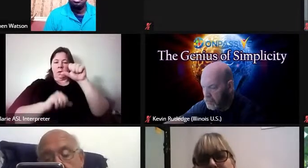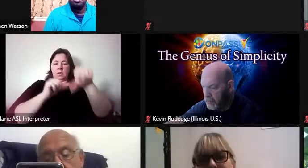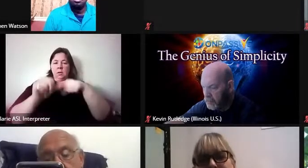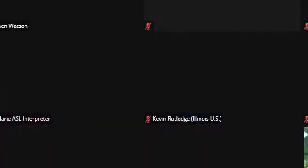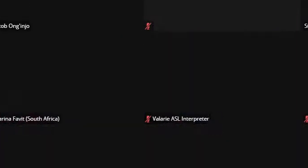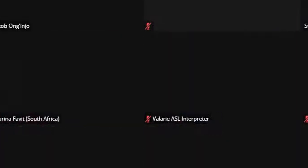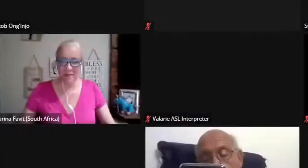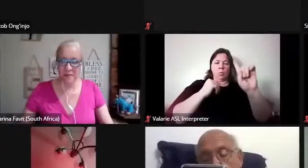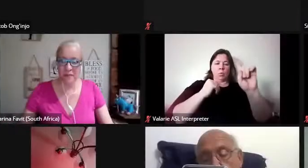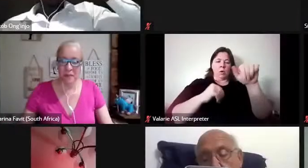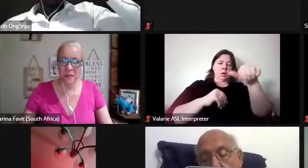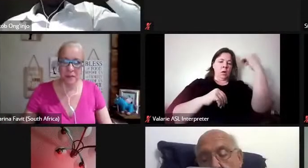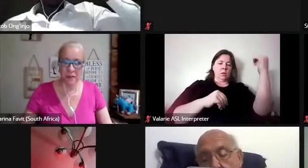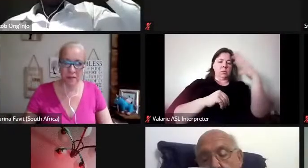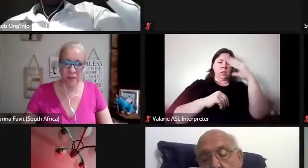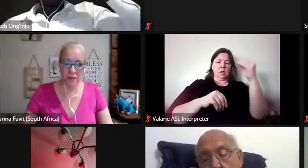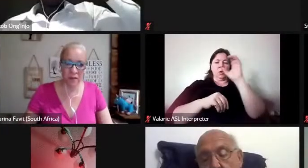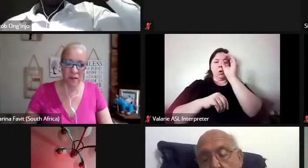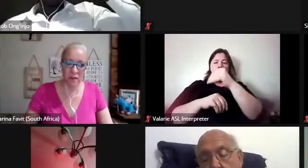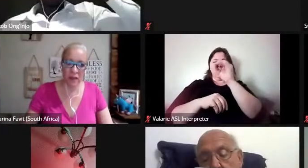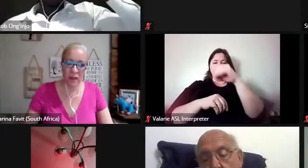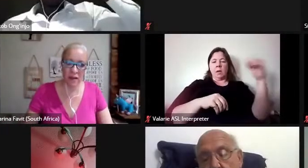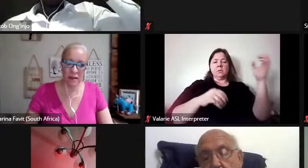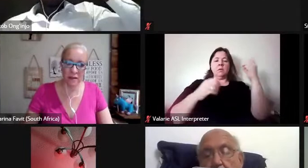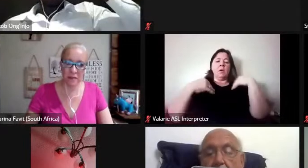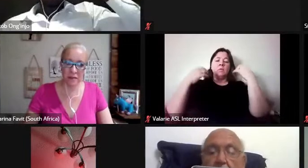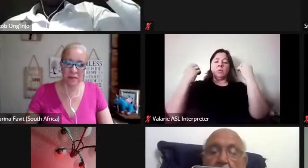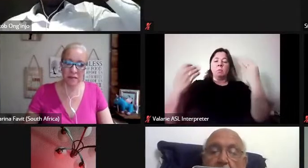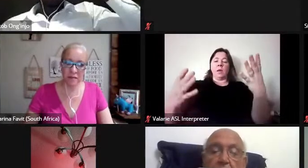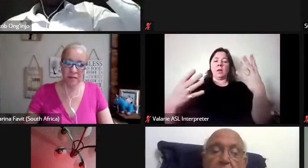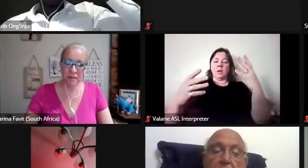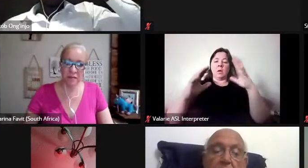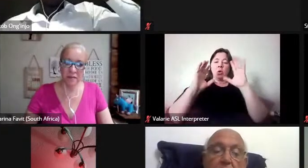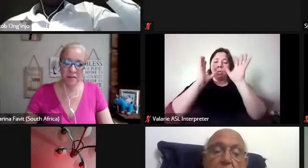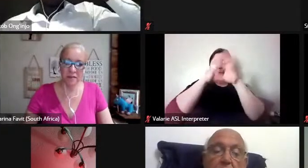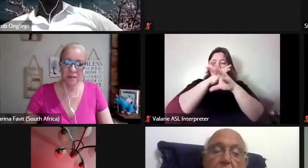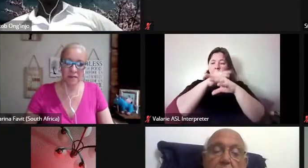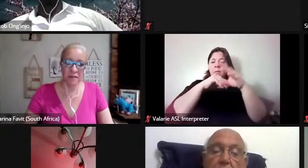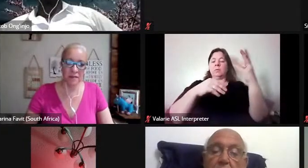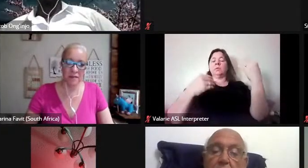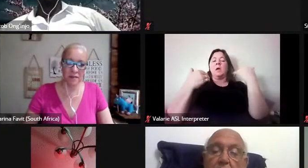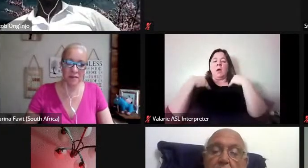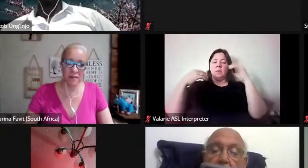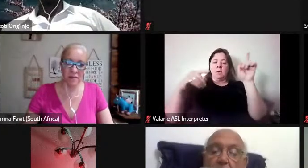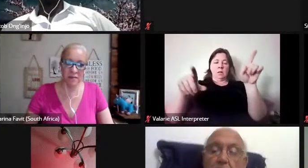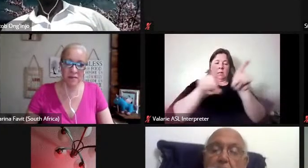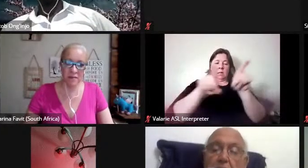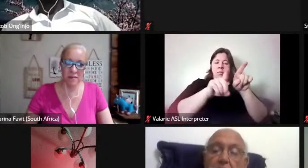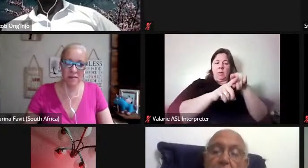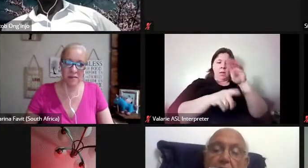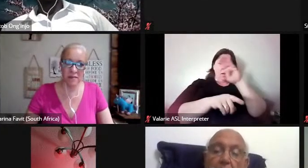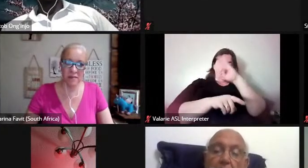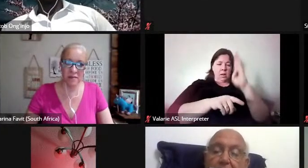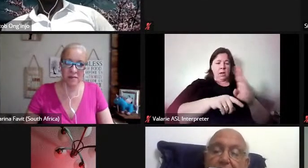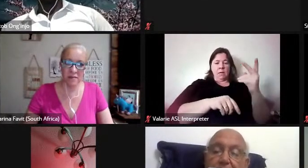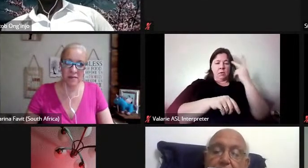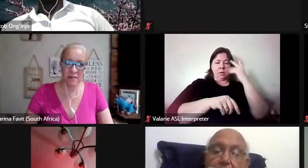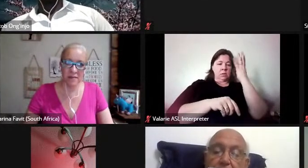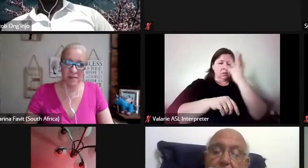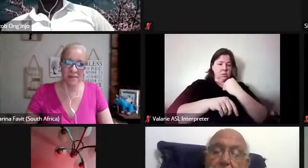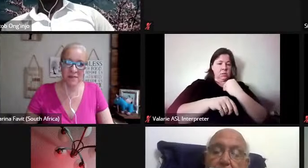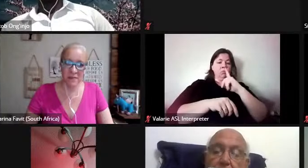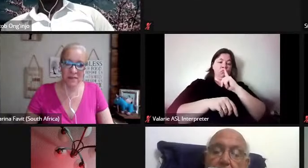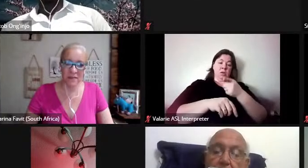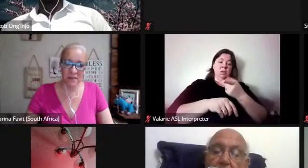somewhere else, and Onpassive is having so much of webinars. Onpassive like never sleeping,